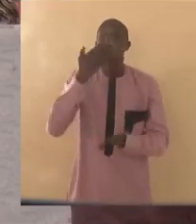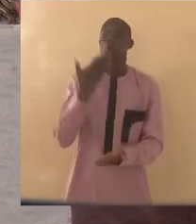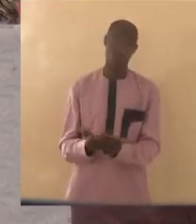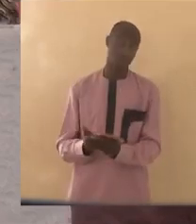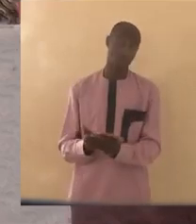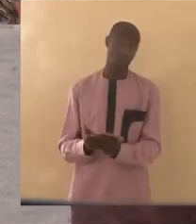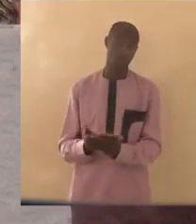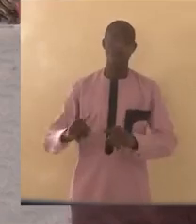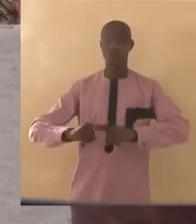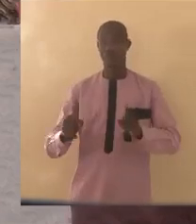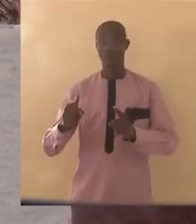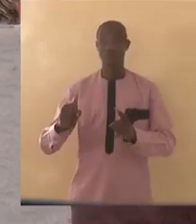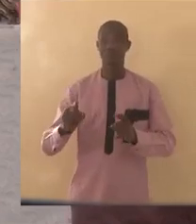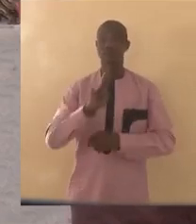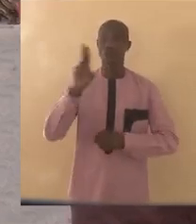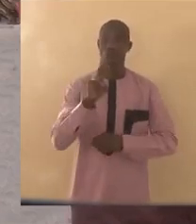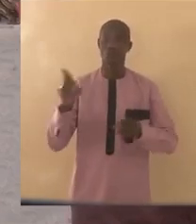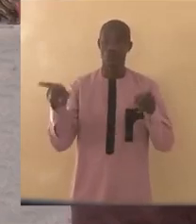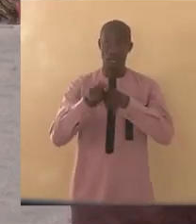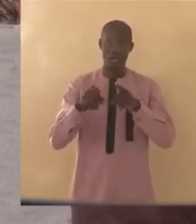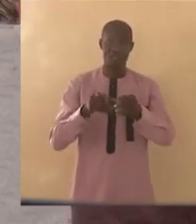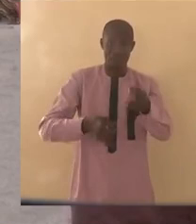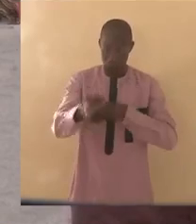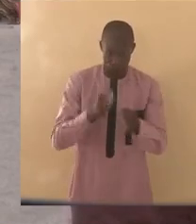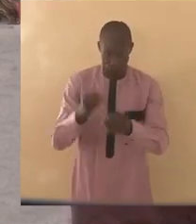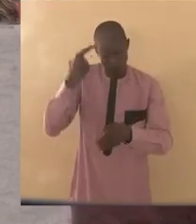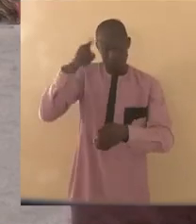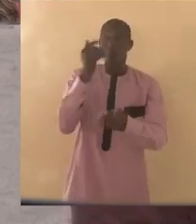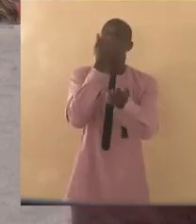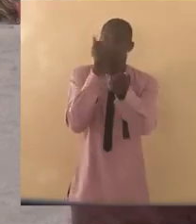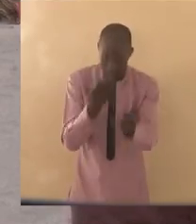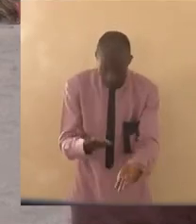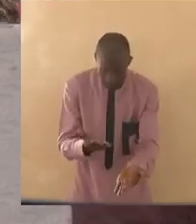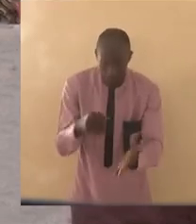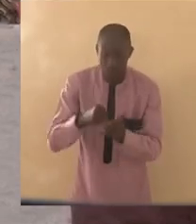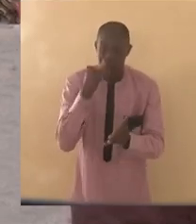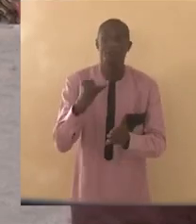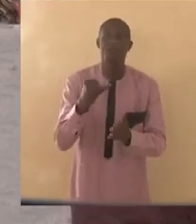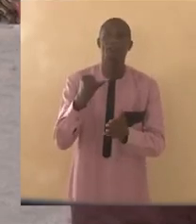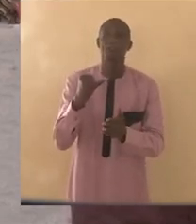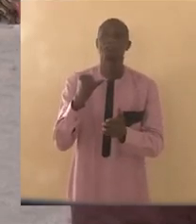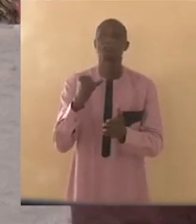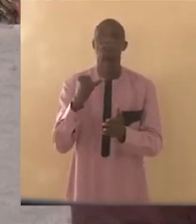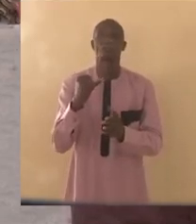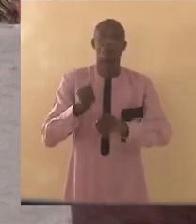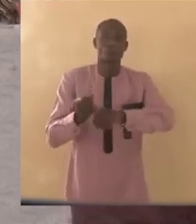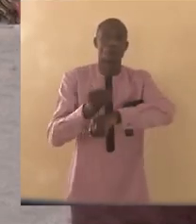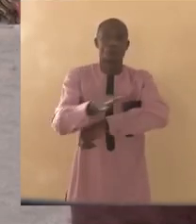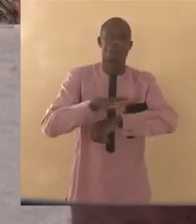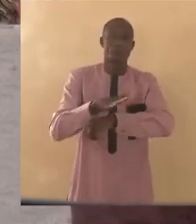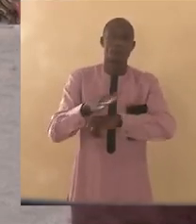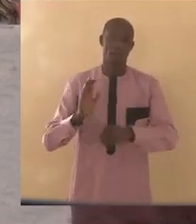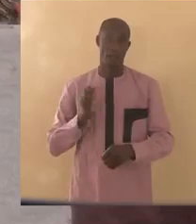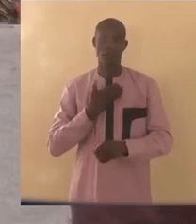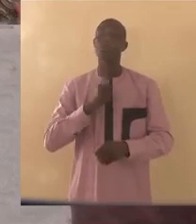Prayer is good, but when used as a substitute for obedience, it is nothing but manipulation. Our people have